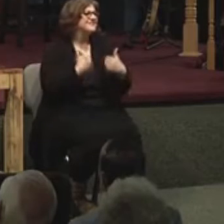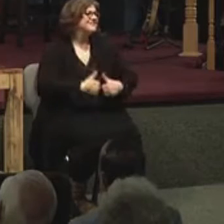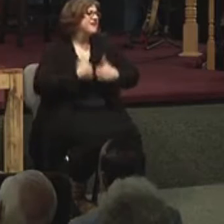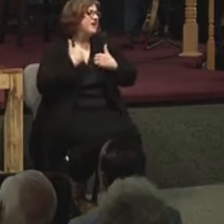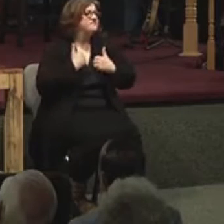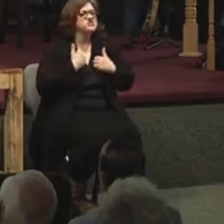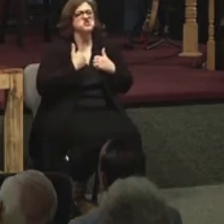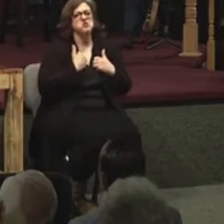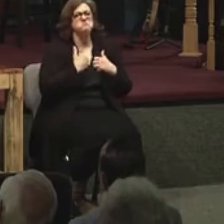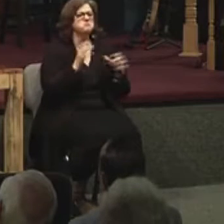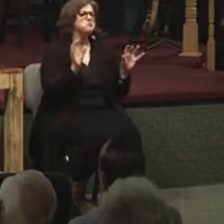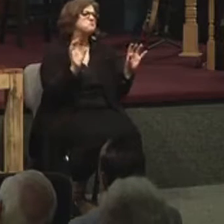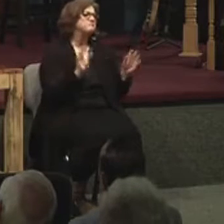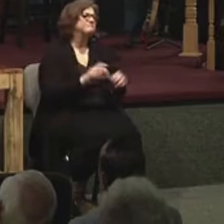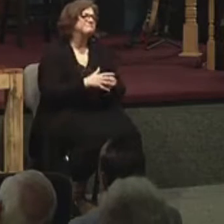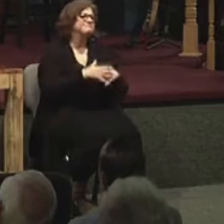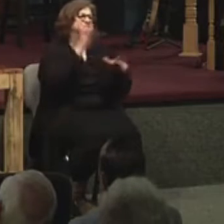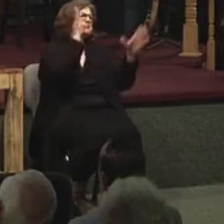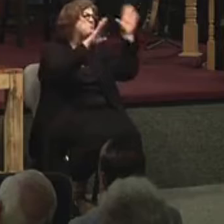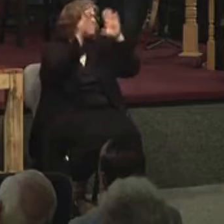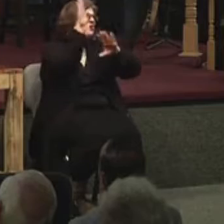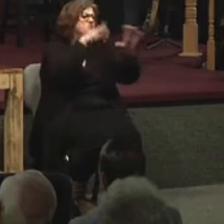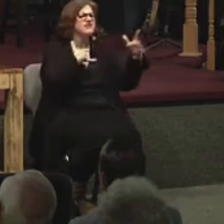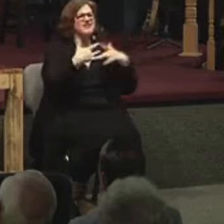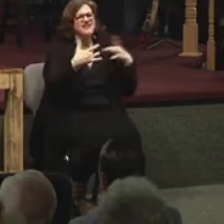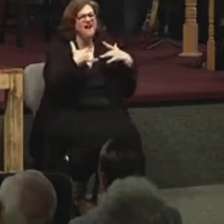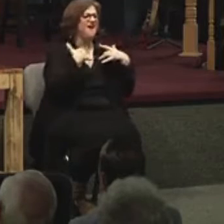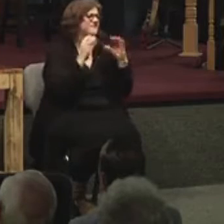pursue life, real life, with God each and every day.